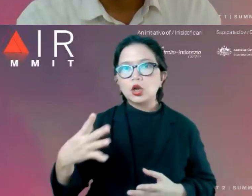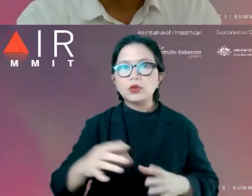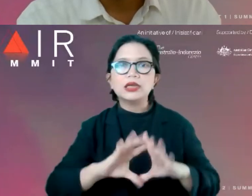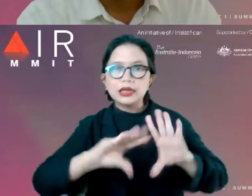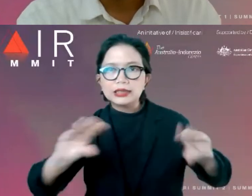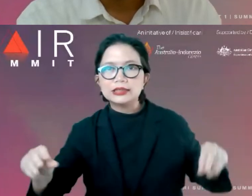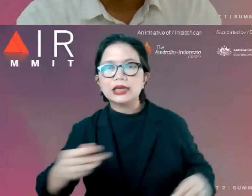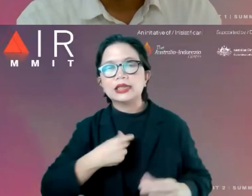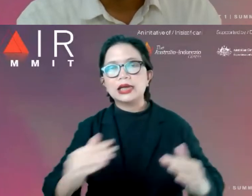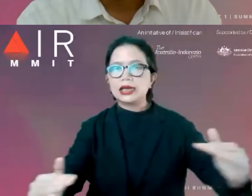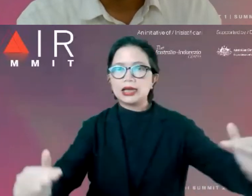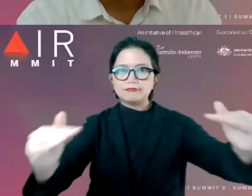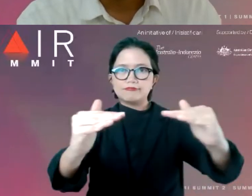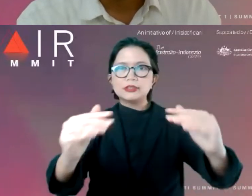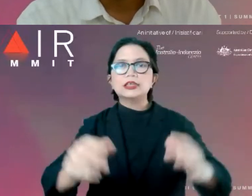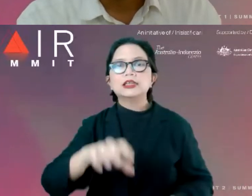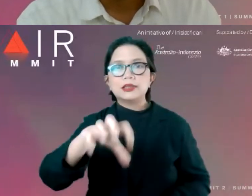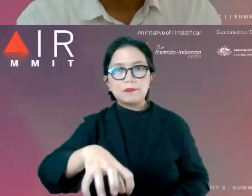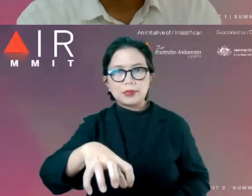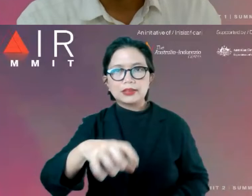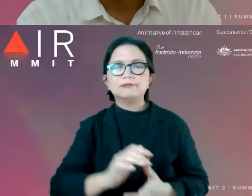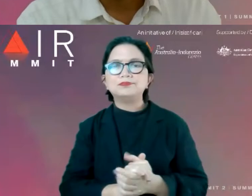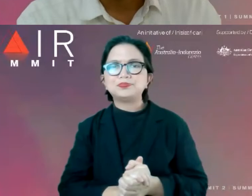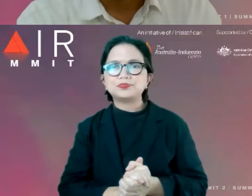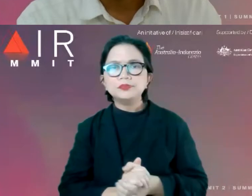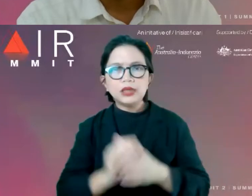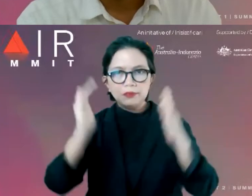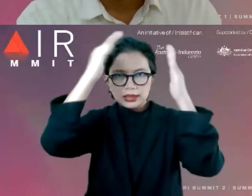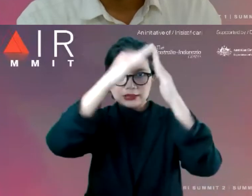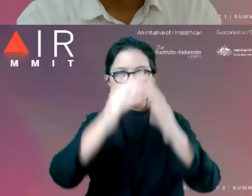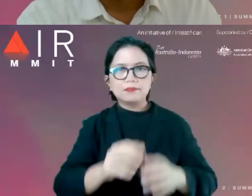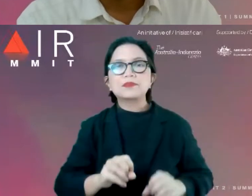the indicators would suggest people may be better,